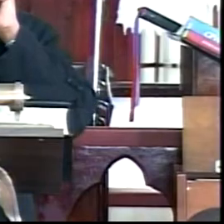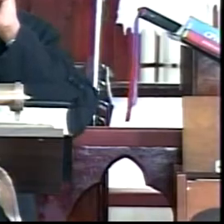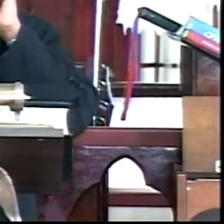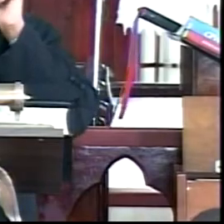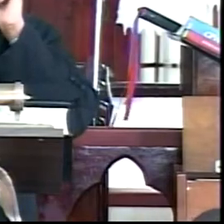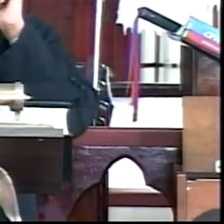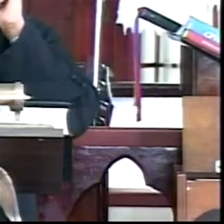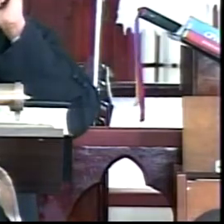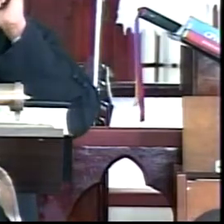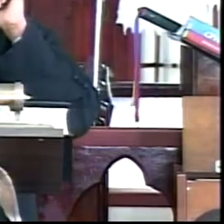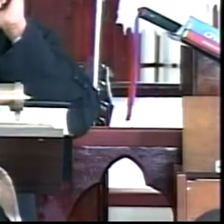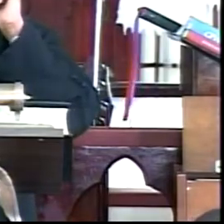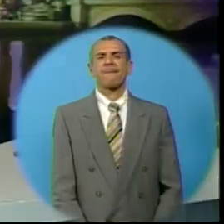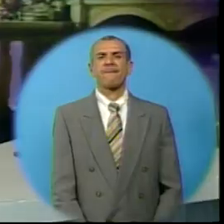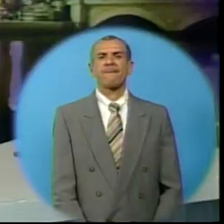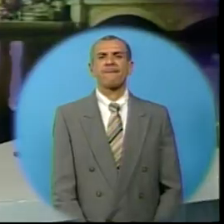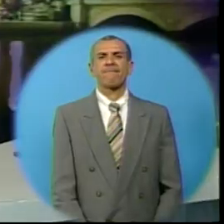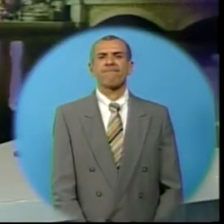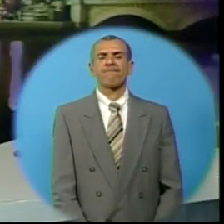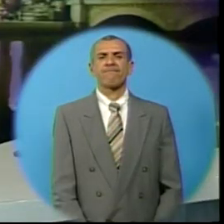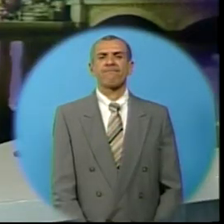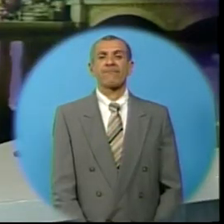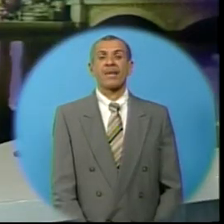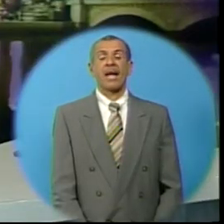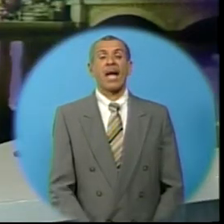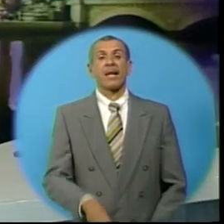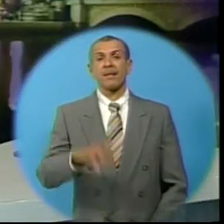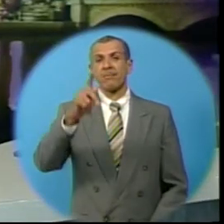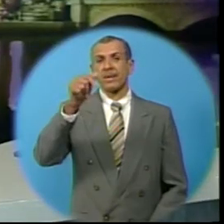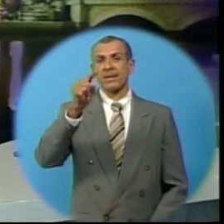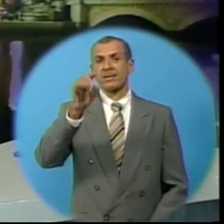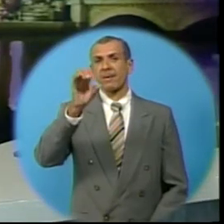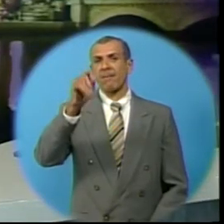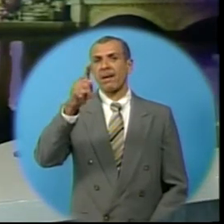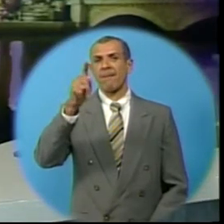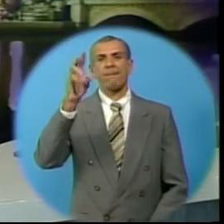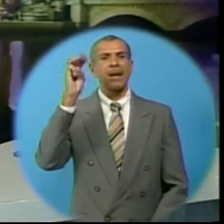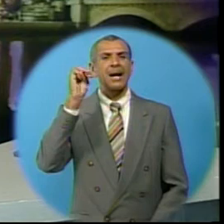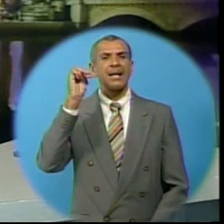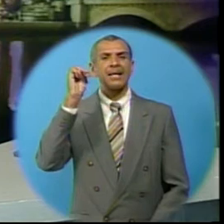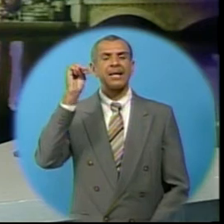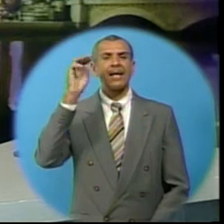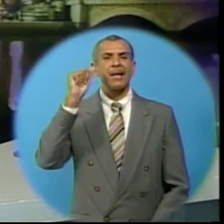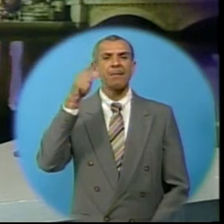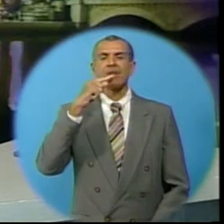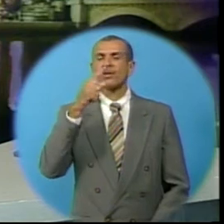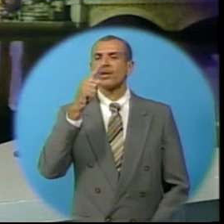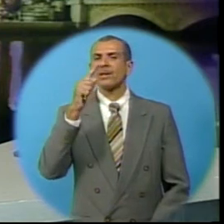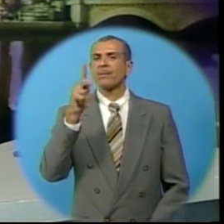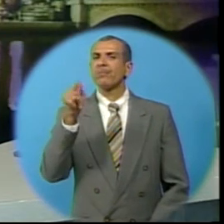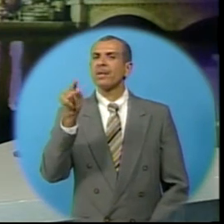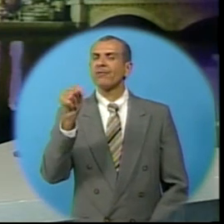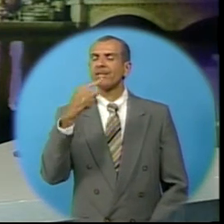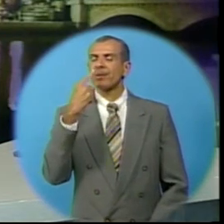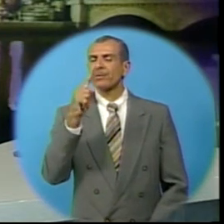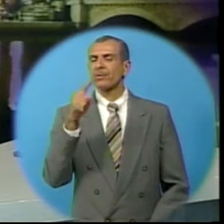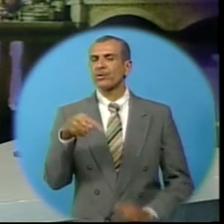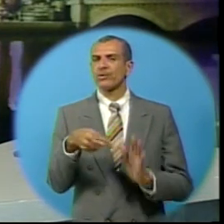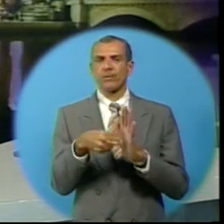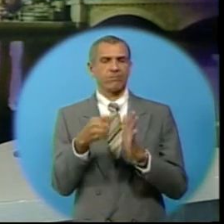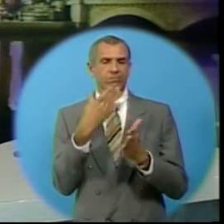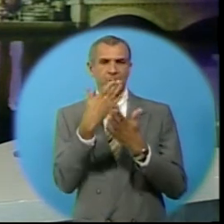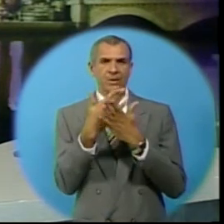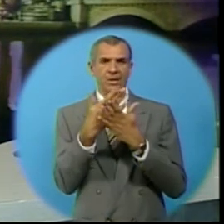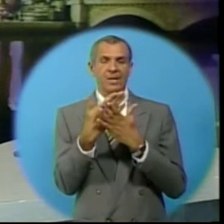is listening." And Principal Marlene Abrams told the prefects that they should always aim to shine regardless of if they